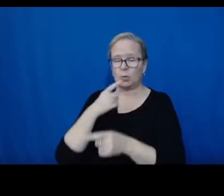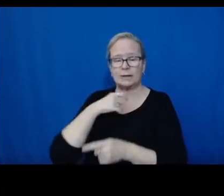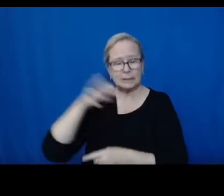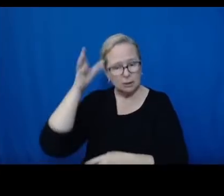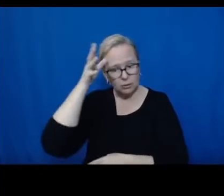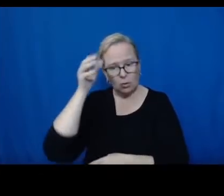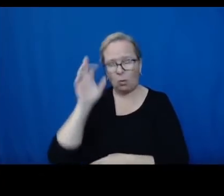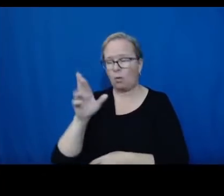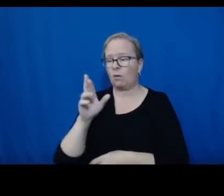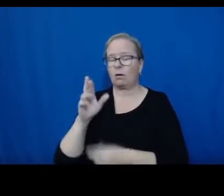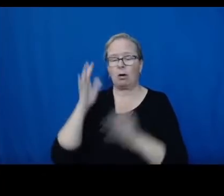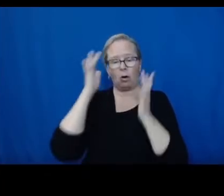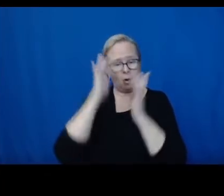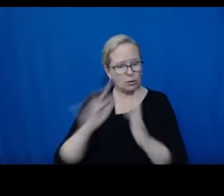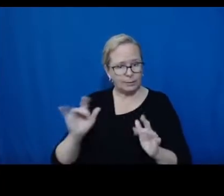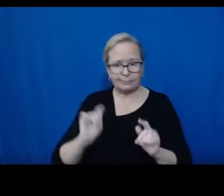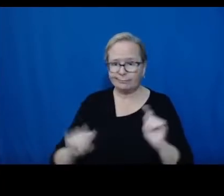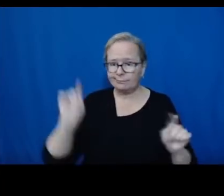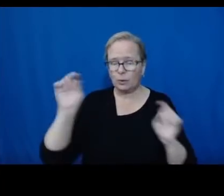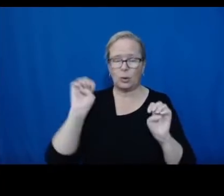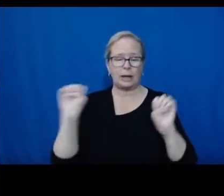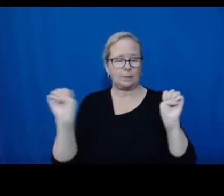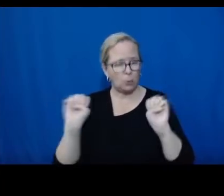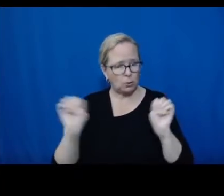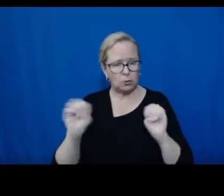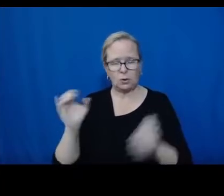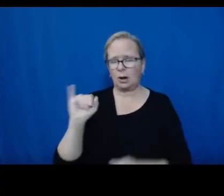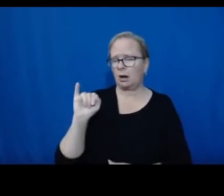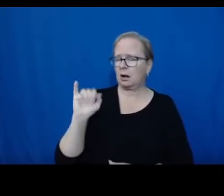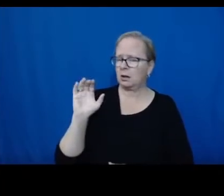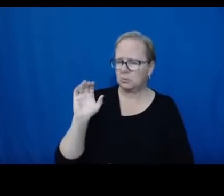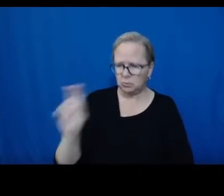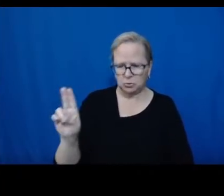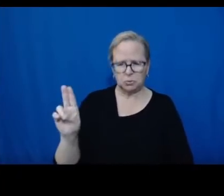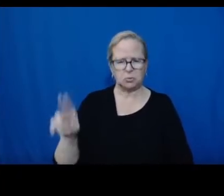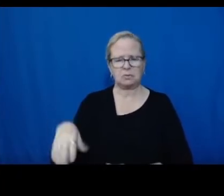the neonatal intensive care unit, and the various wards.